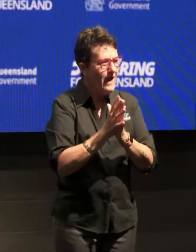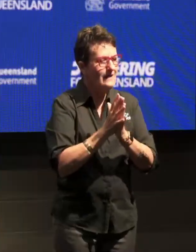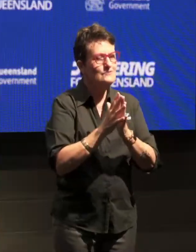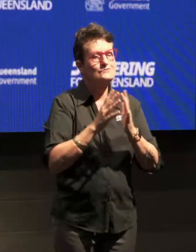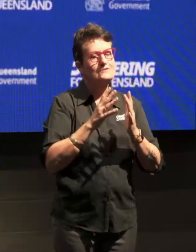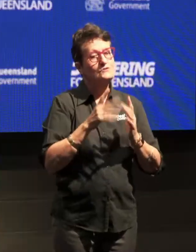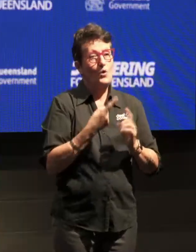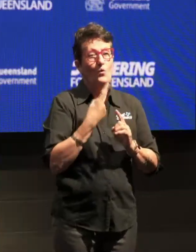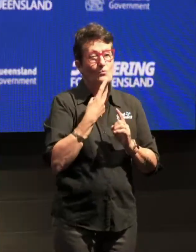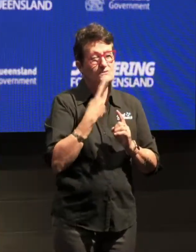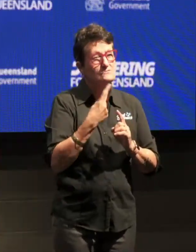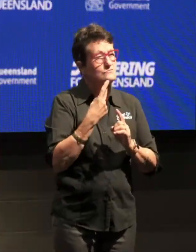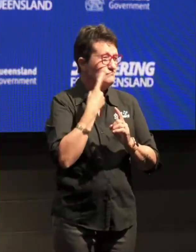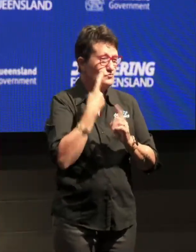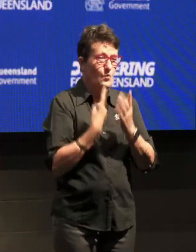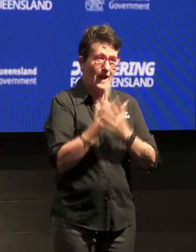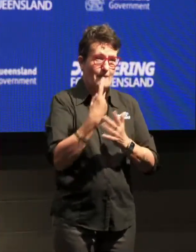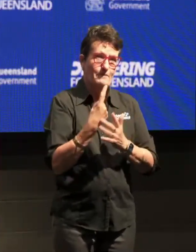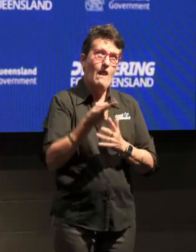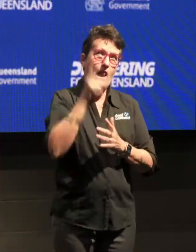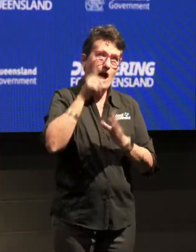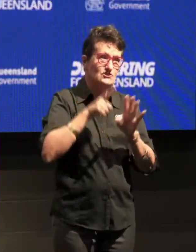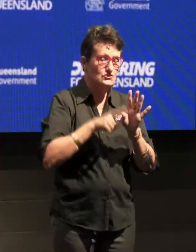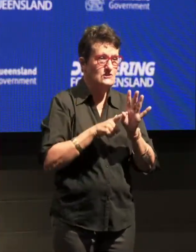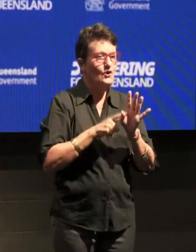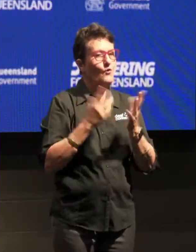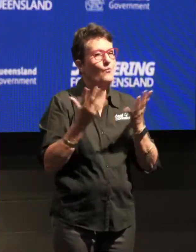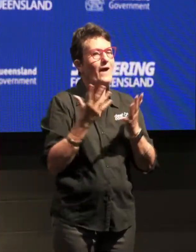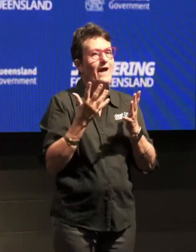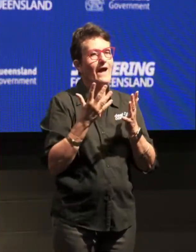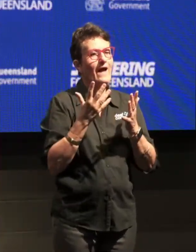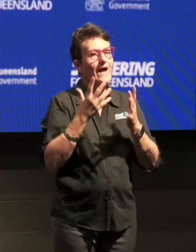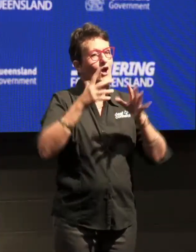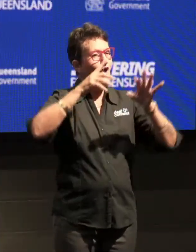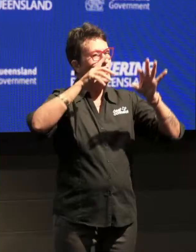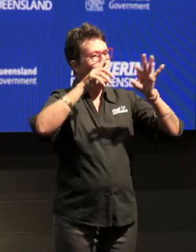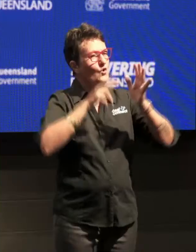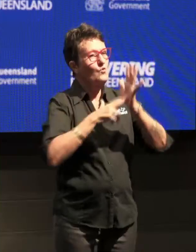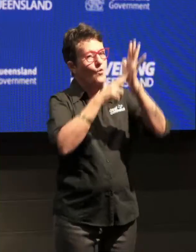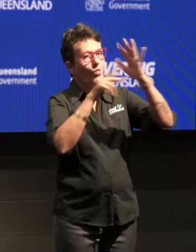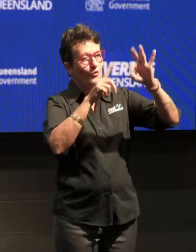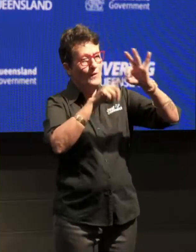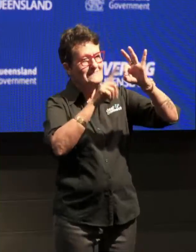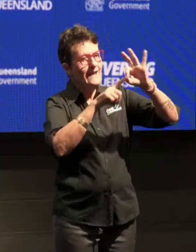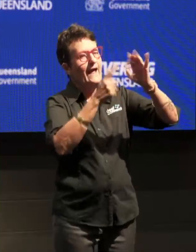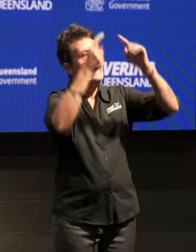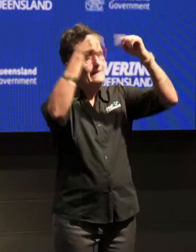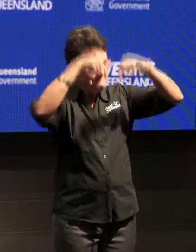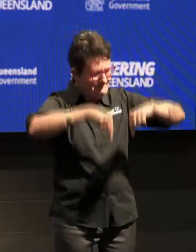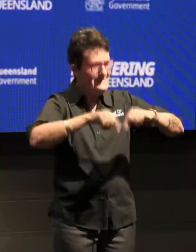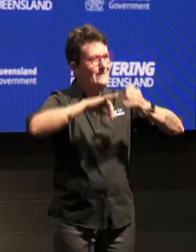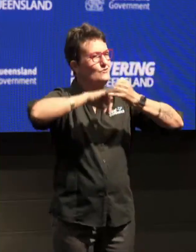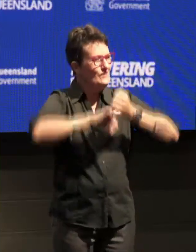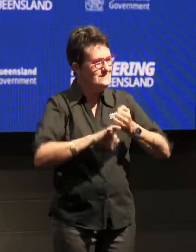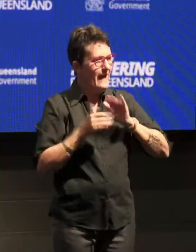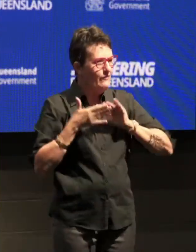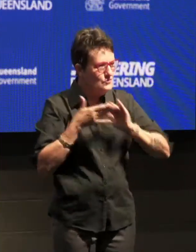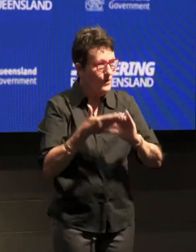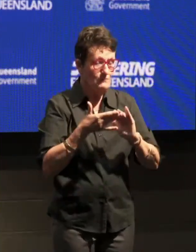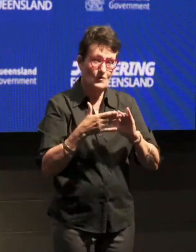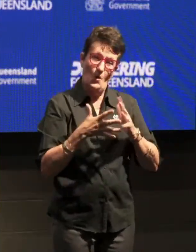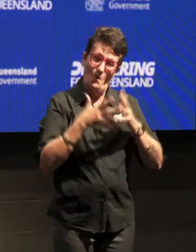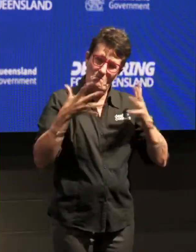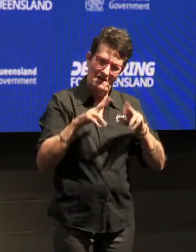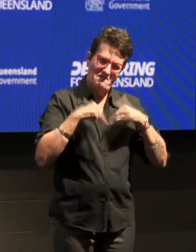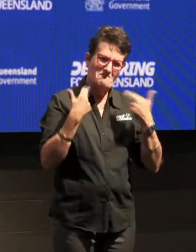earlier in the event early last year, where crews from the north came and helped those in the south. And it's a big family,